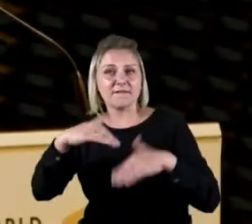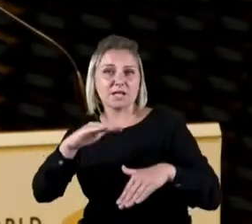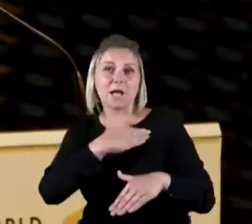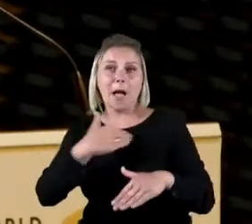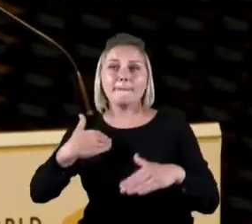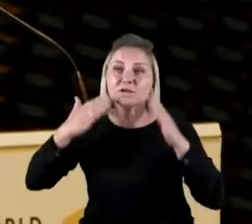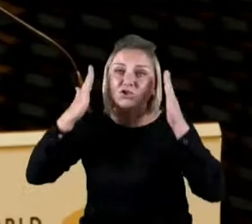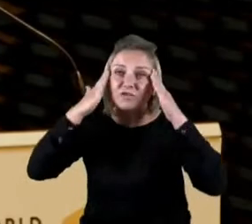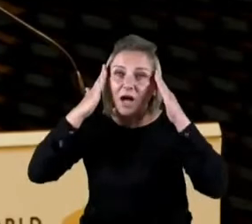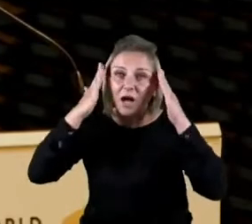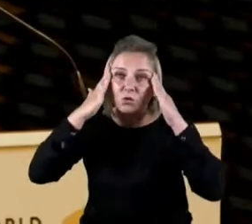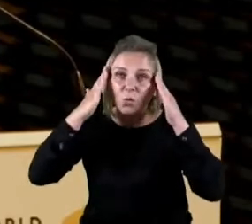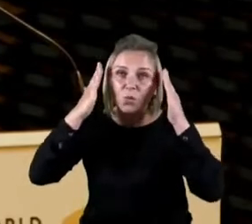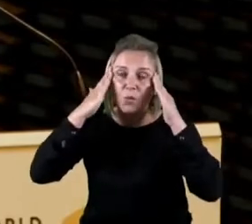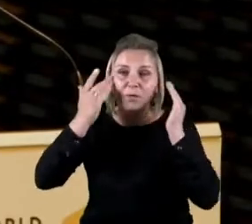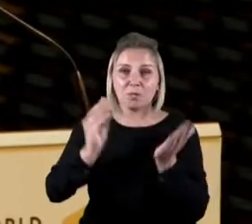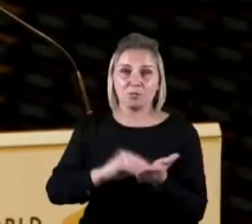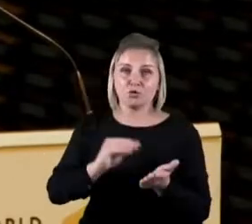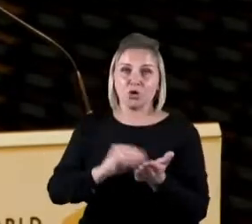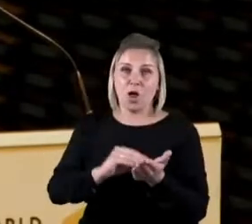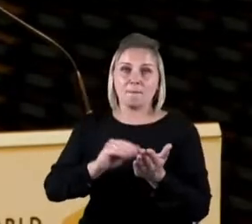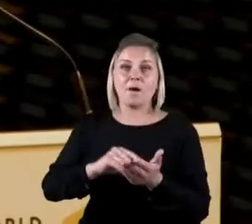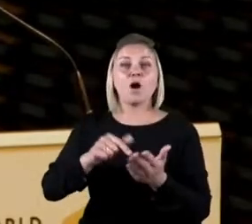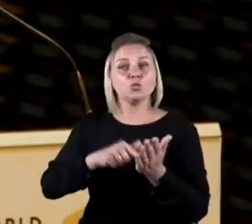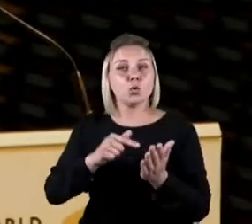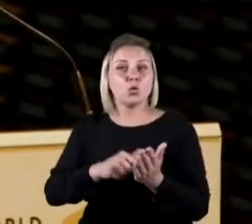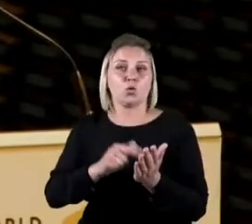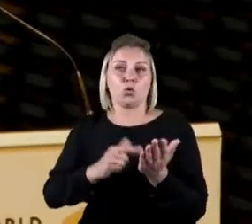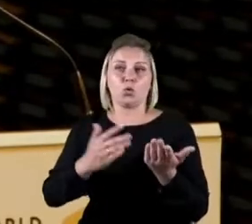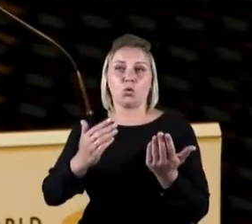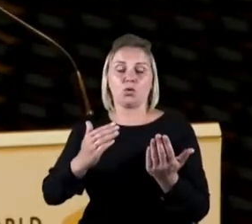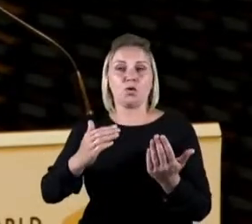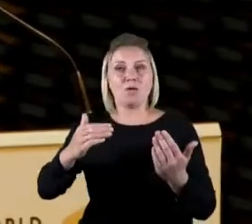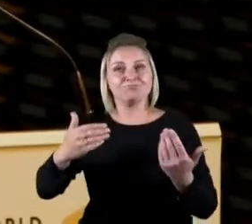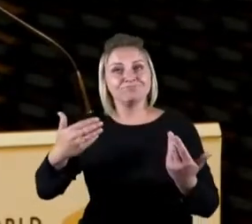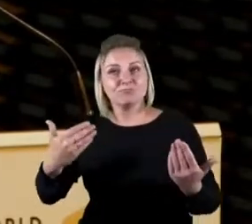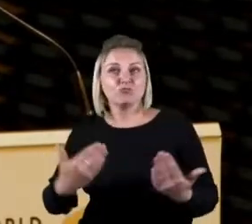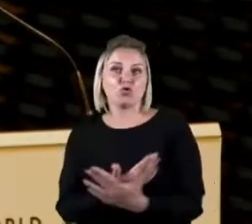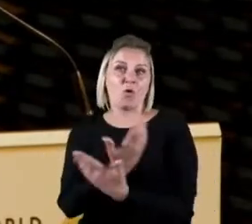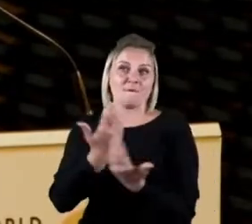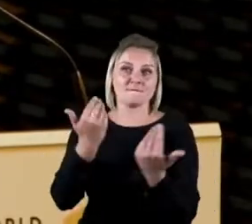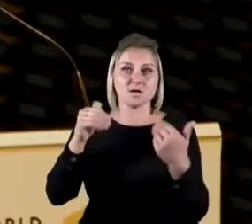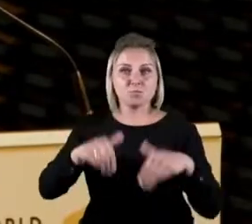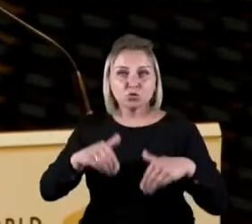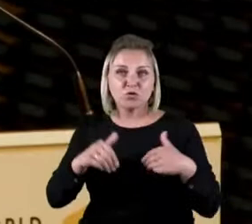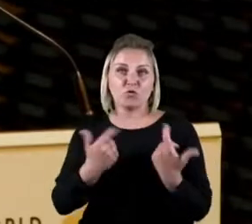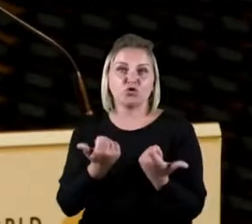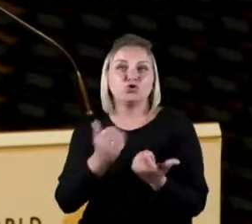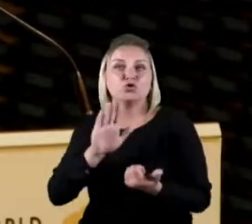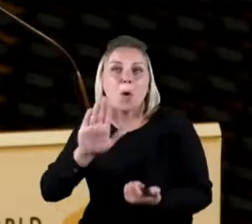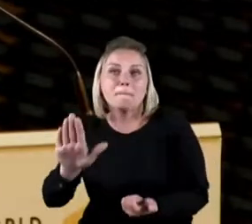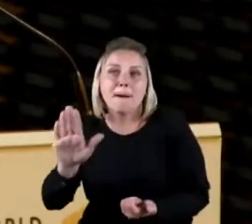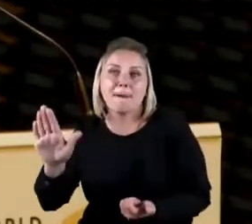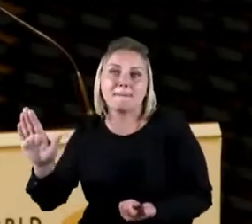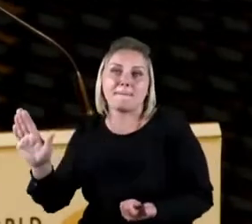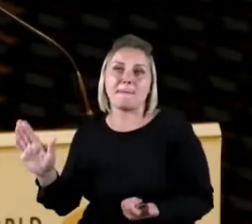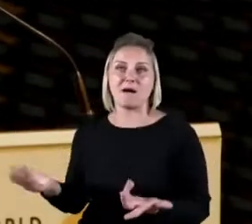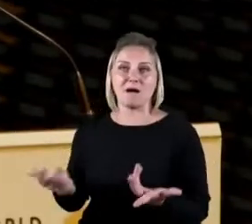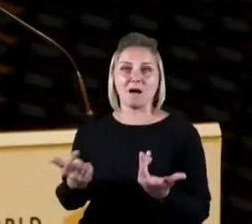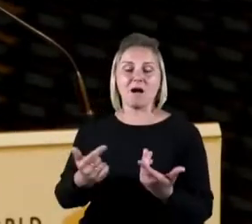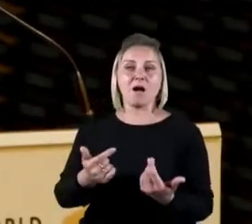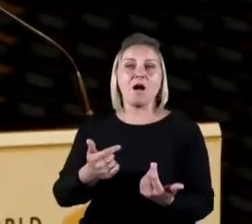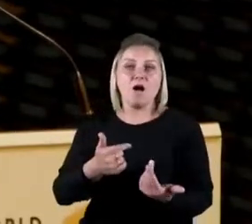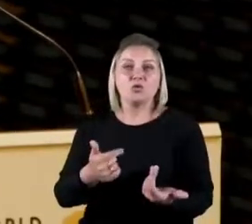it is so crucial. Building capacity, having the resource to do this, and innovation. We're called the Global Disability Innovation Hub because